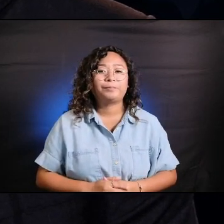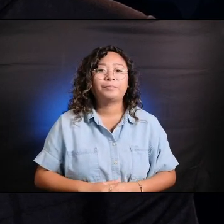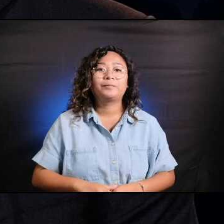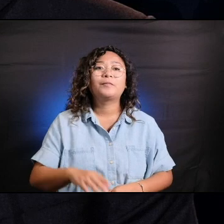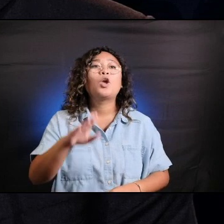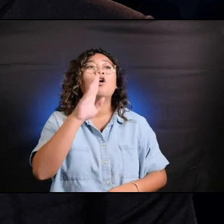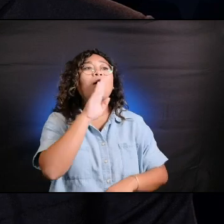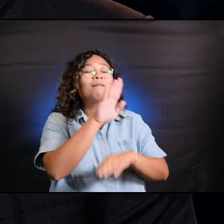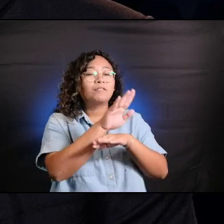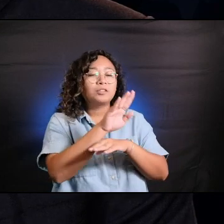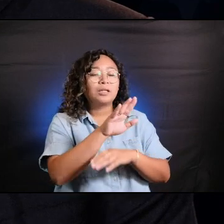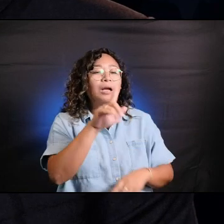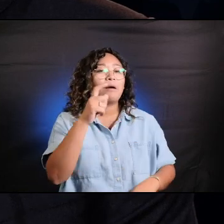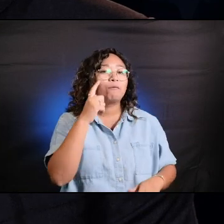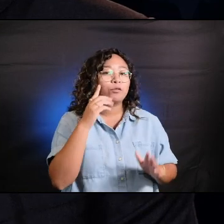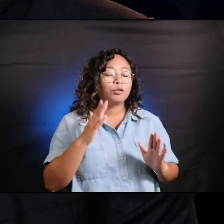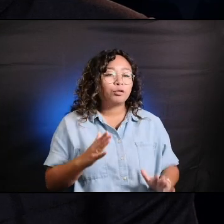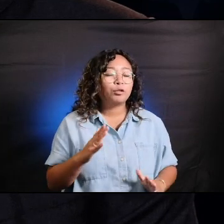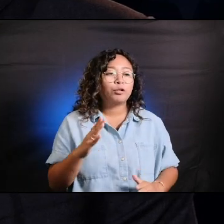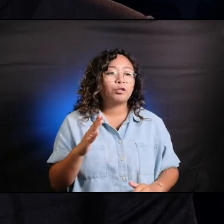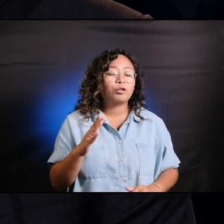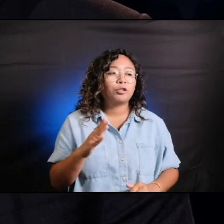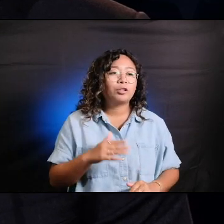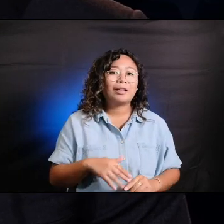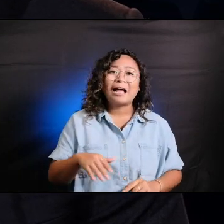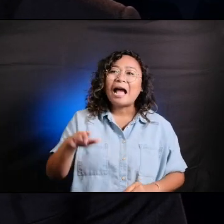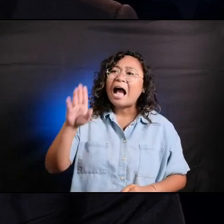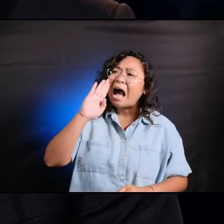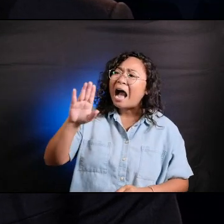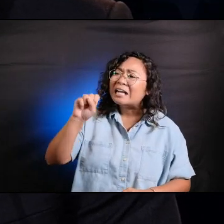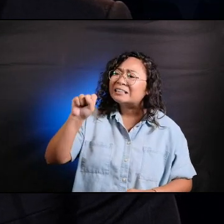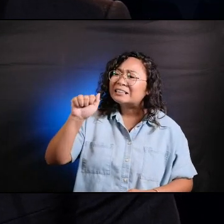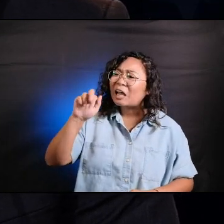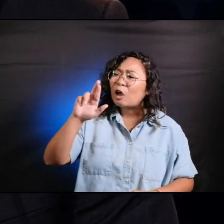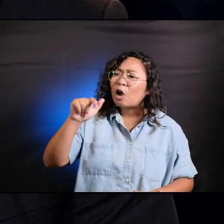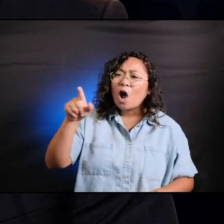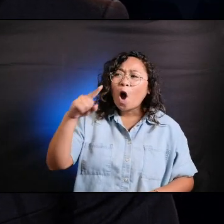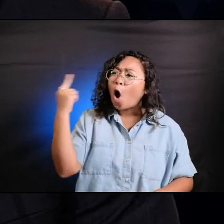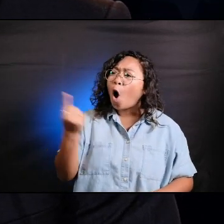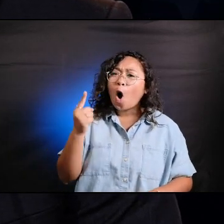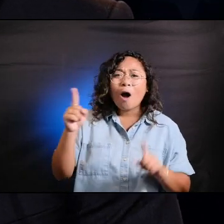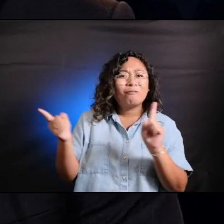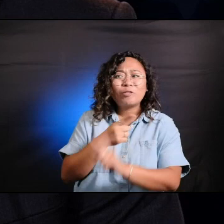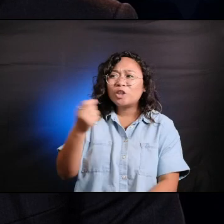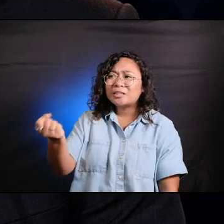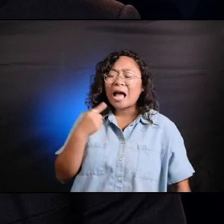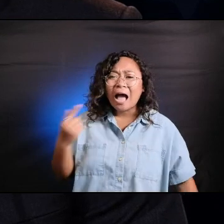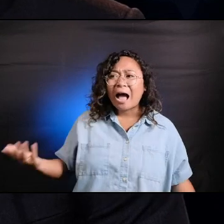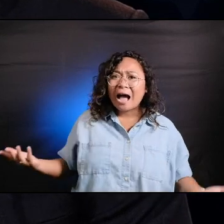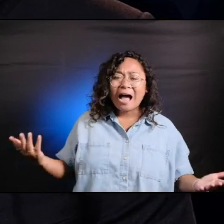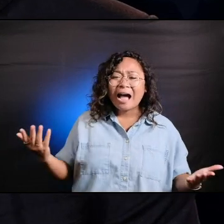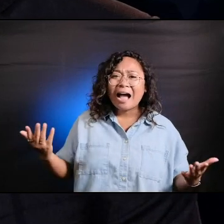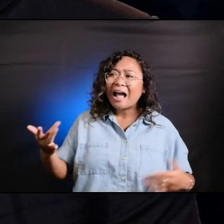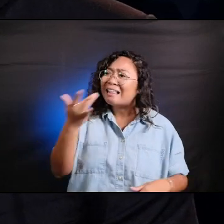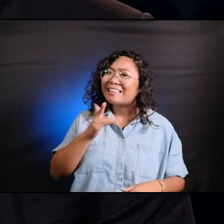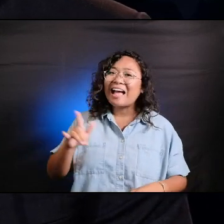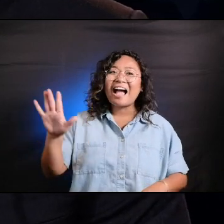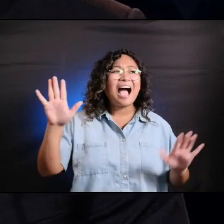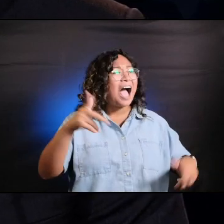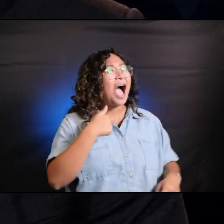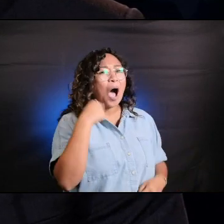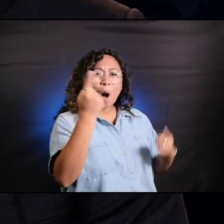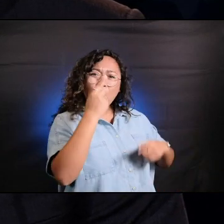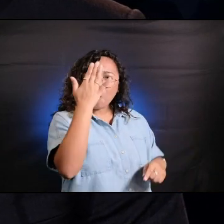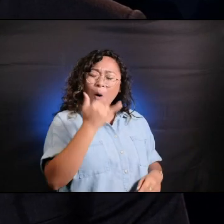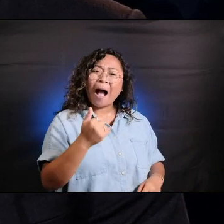Good afternoon, Governor. Hi, Sarah. You always end up first to ask the question. It's like luck of the I draw. wonder why. That's